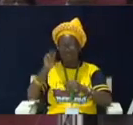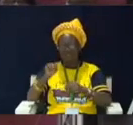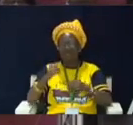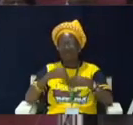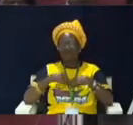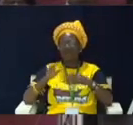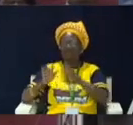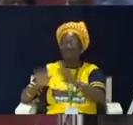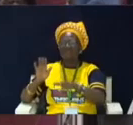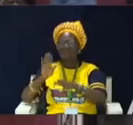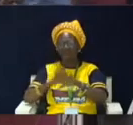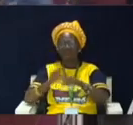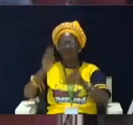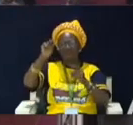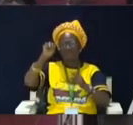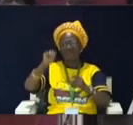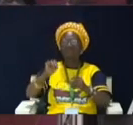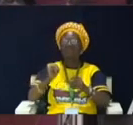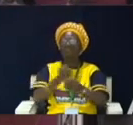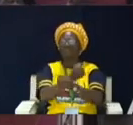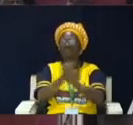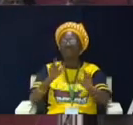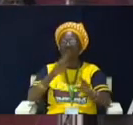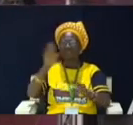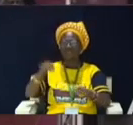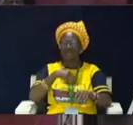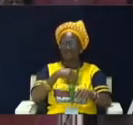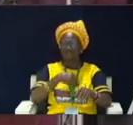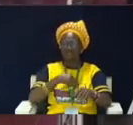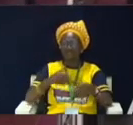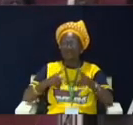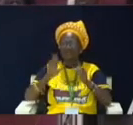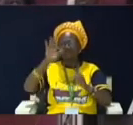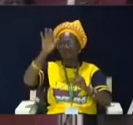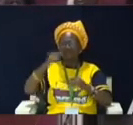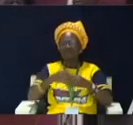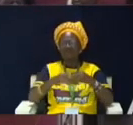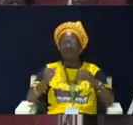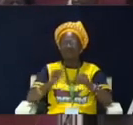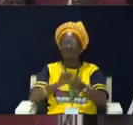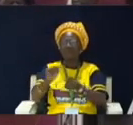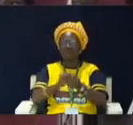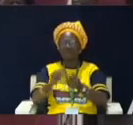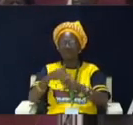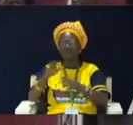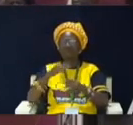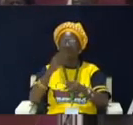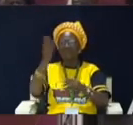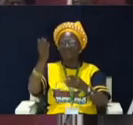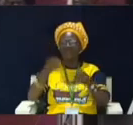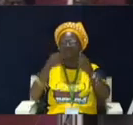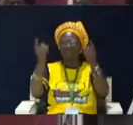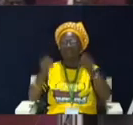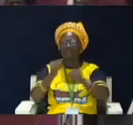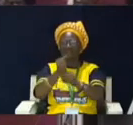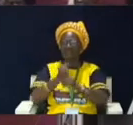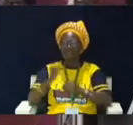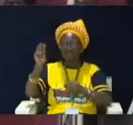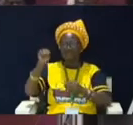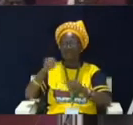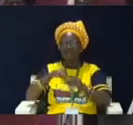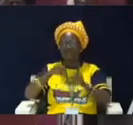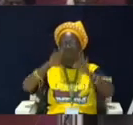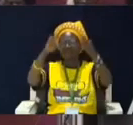them. Save their souls. Let your blood wash away their sins. Receive them into the family